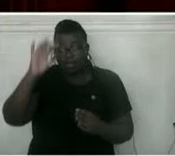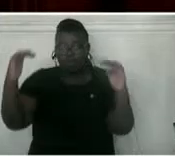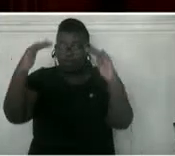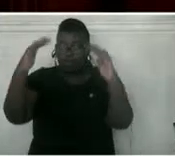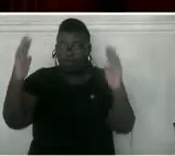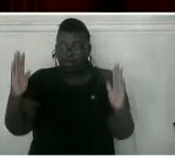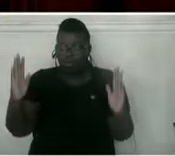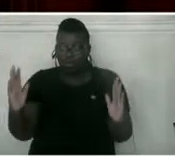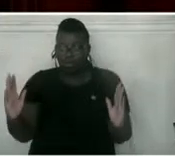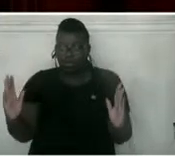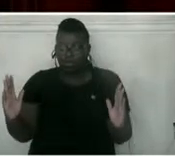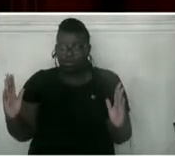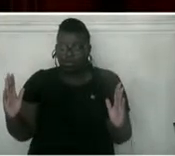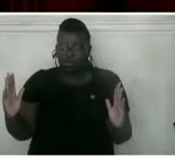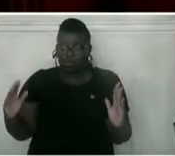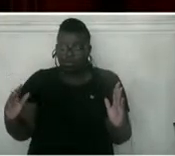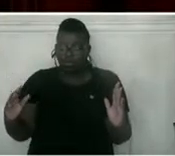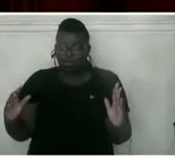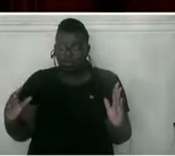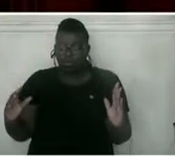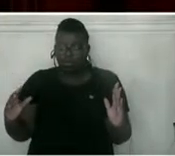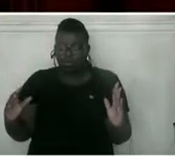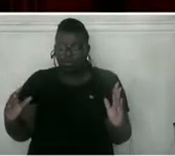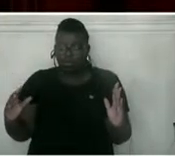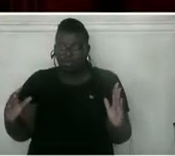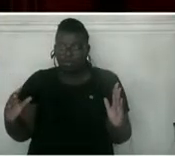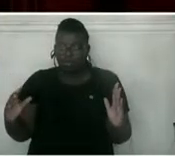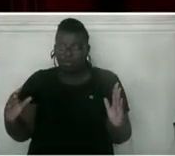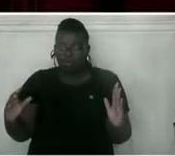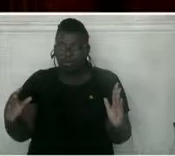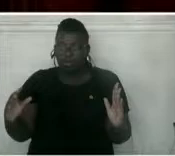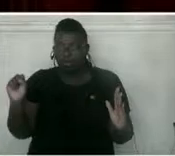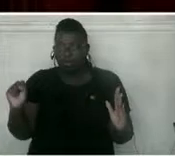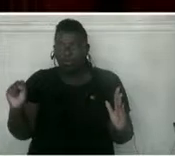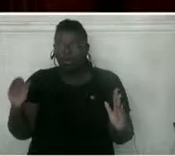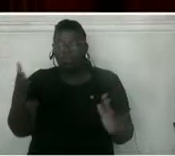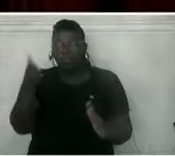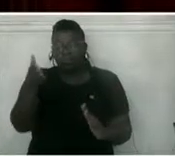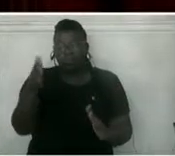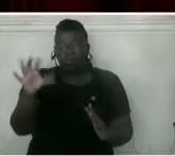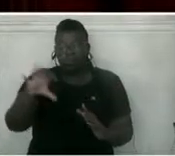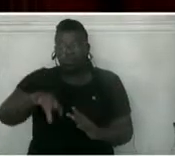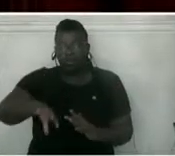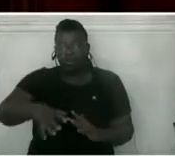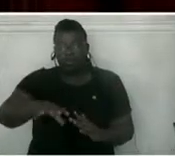gaming consoles to sites across the province,